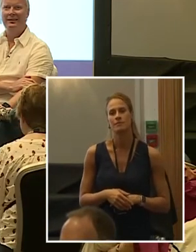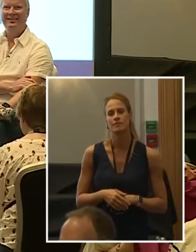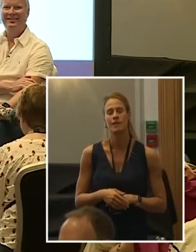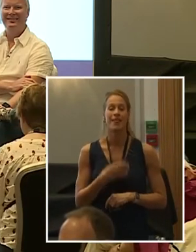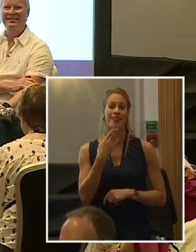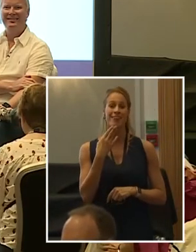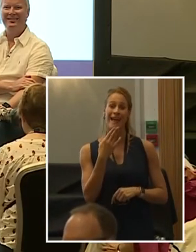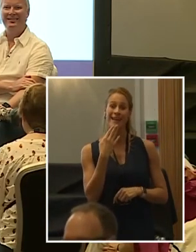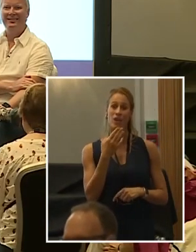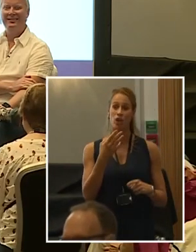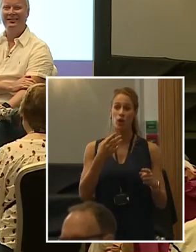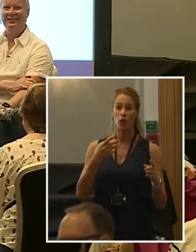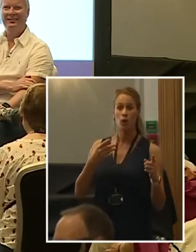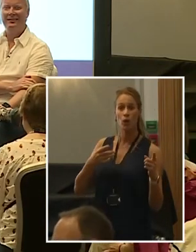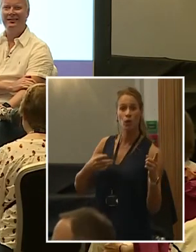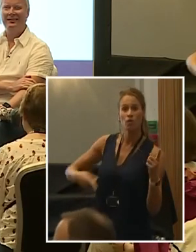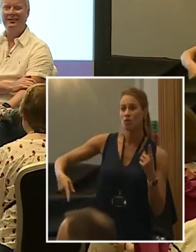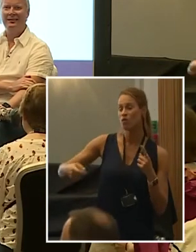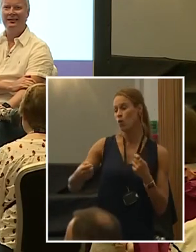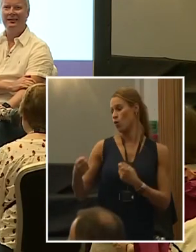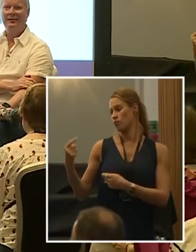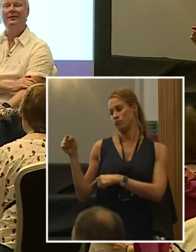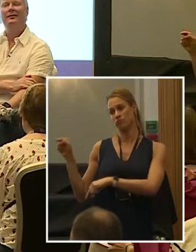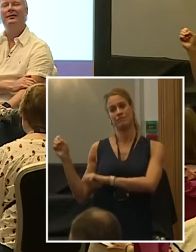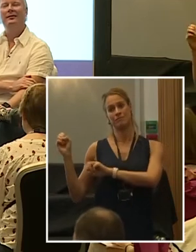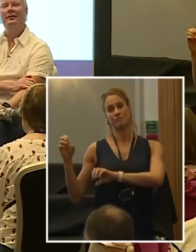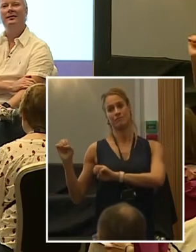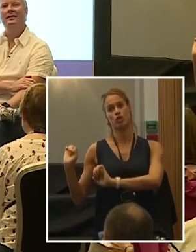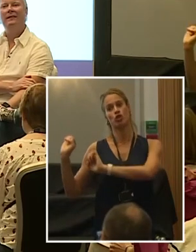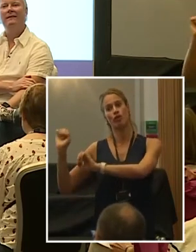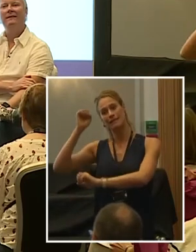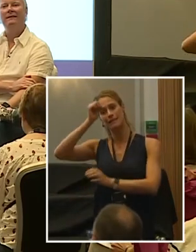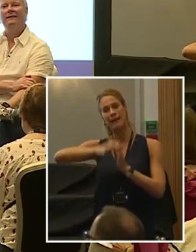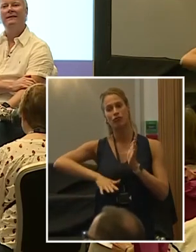Thank you very much for your experiences. Just wanted to ask you,